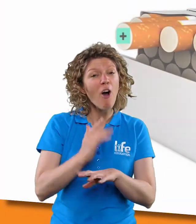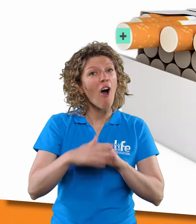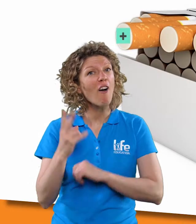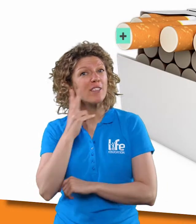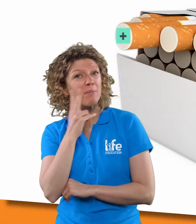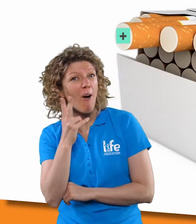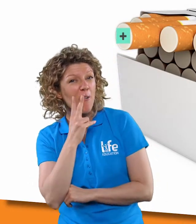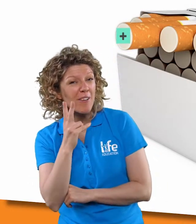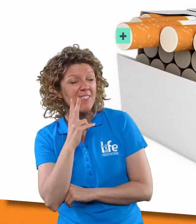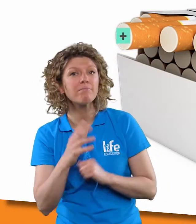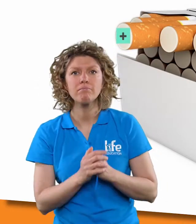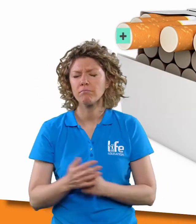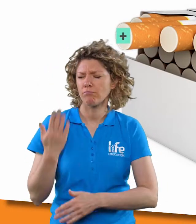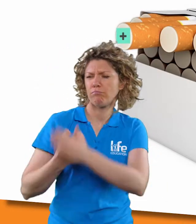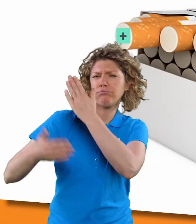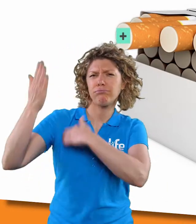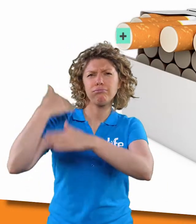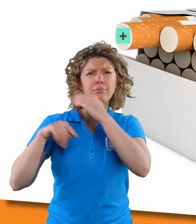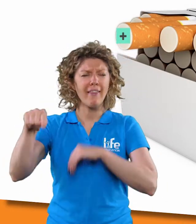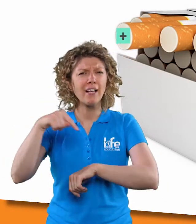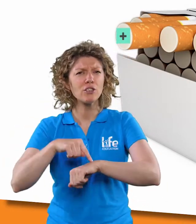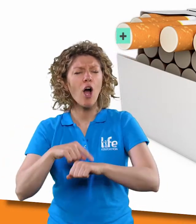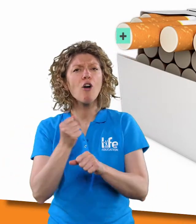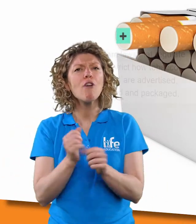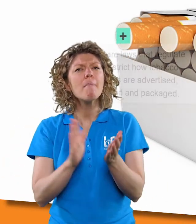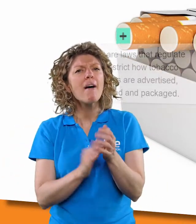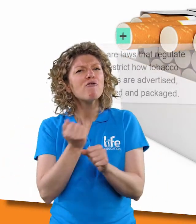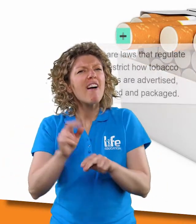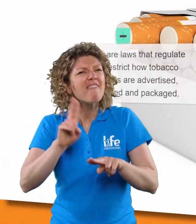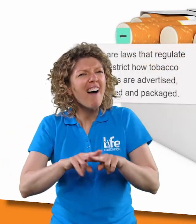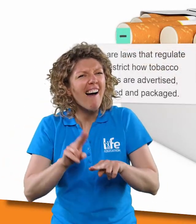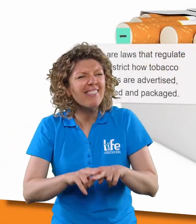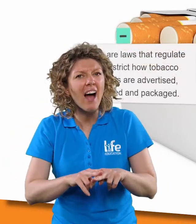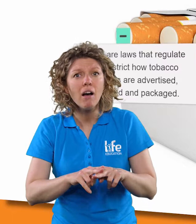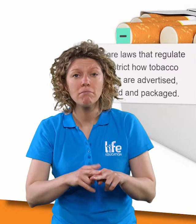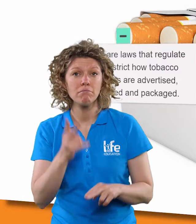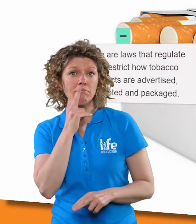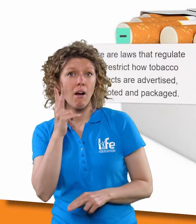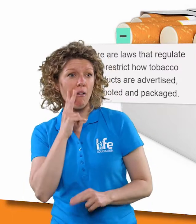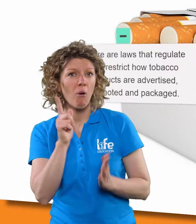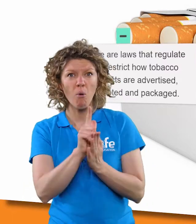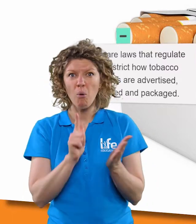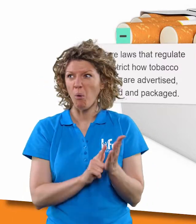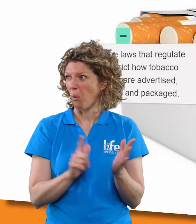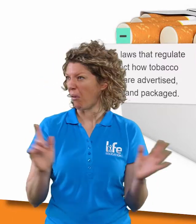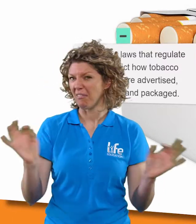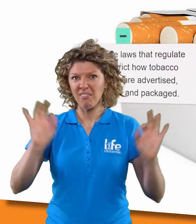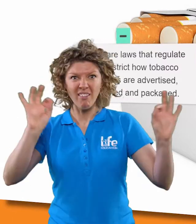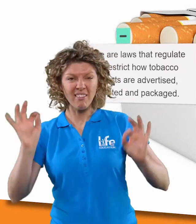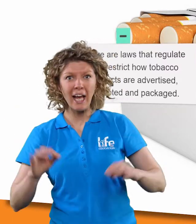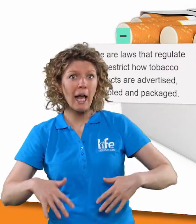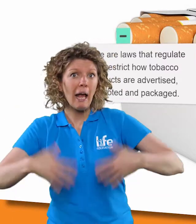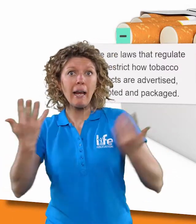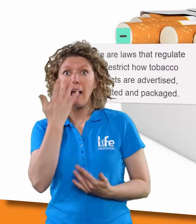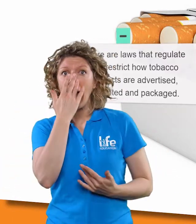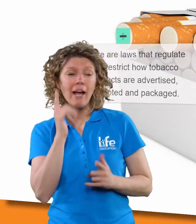in the past, cigarettes had very little laws about them. In fact, anyone, any age, could go and buy a packet of cigarettes and smoke